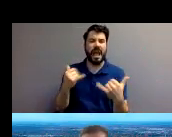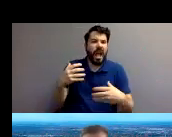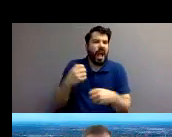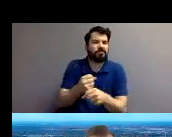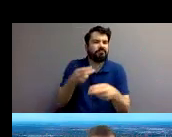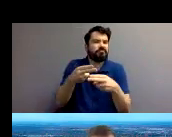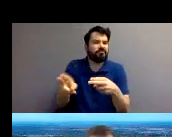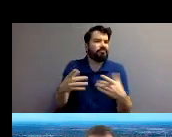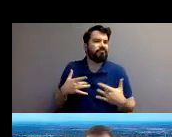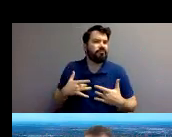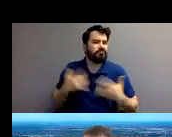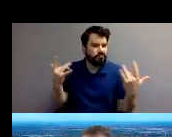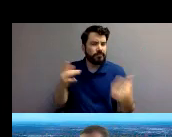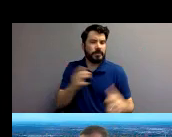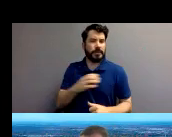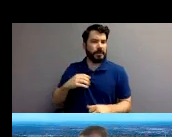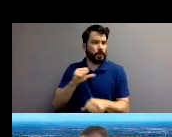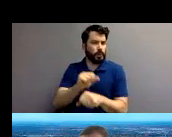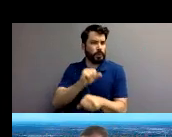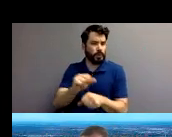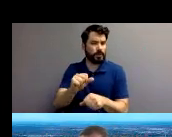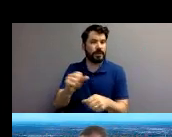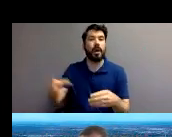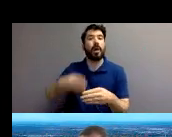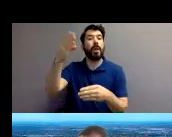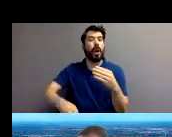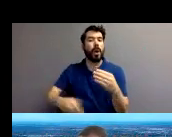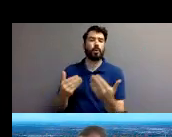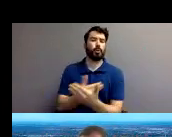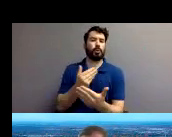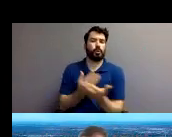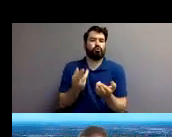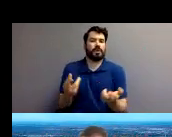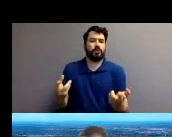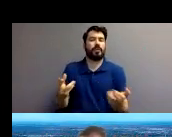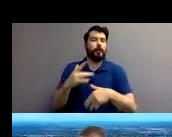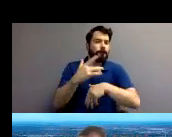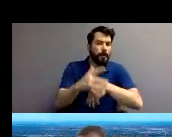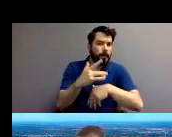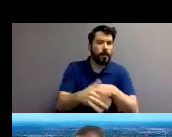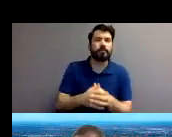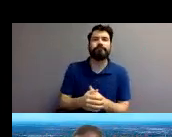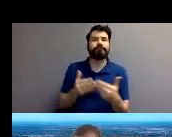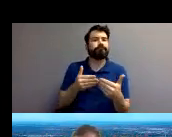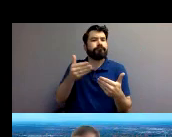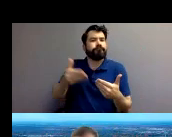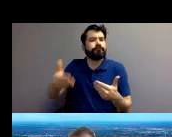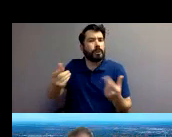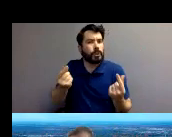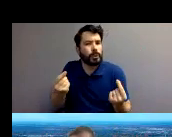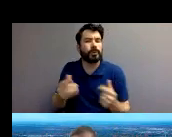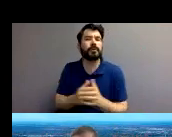the committee's work, and then we will close with some new resources now available, Dee, some next steps, and a few